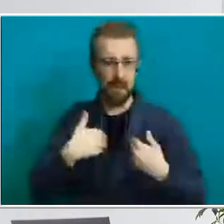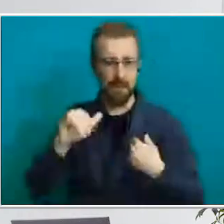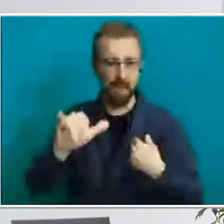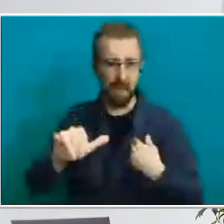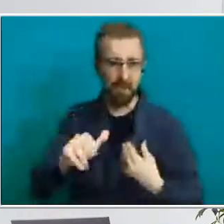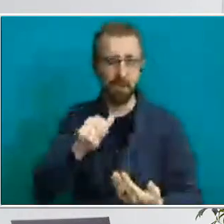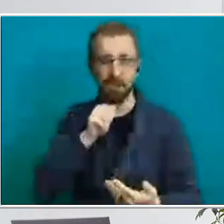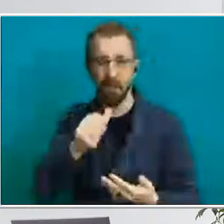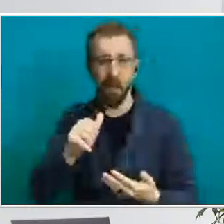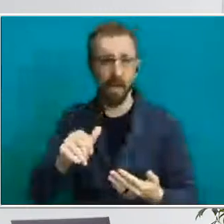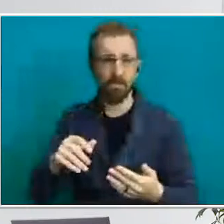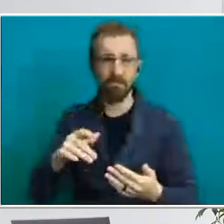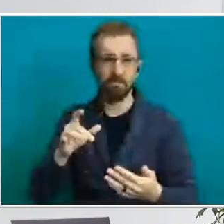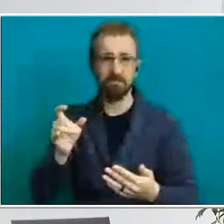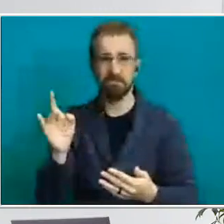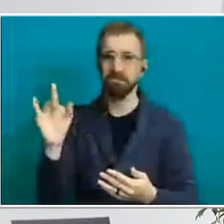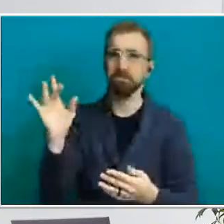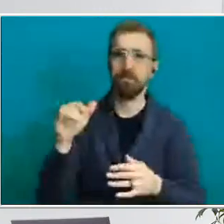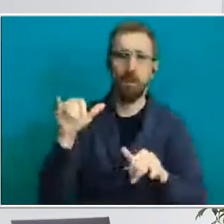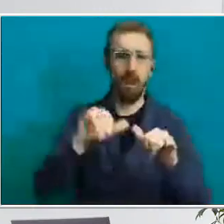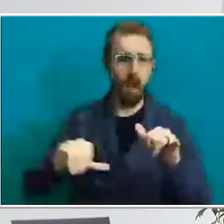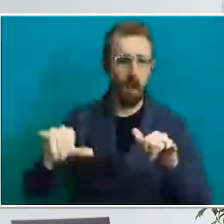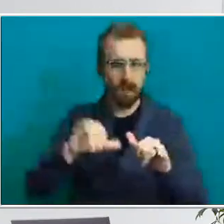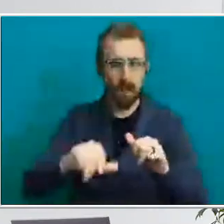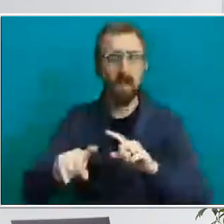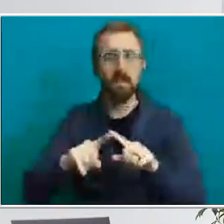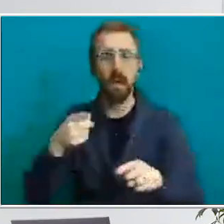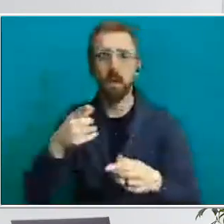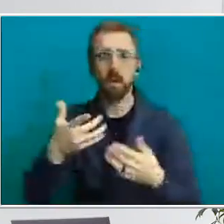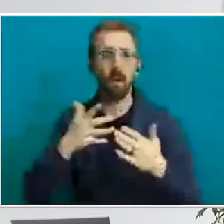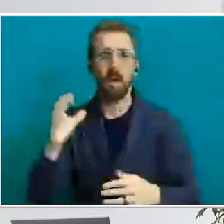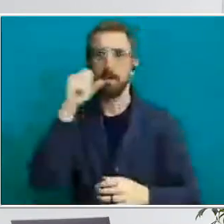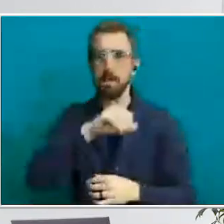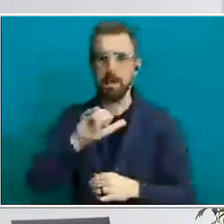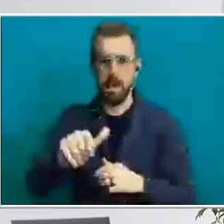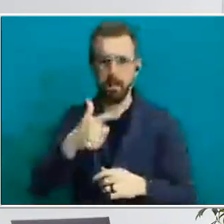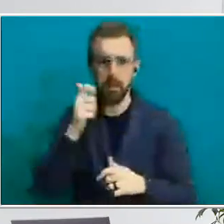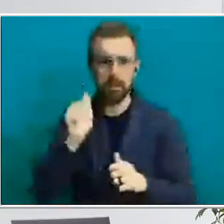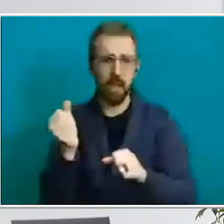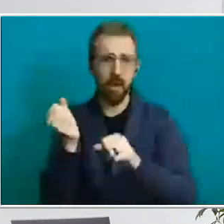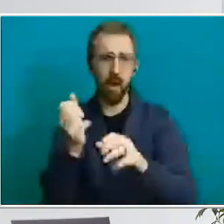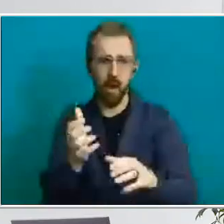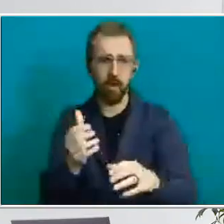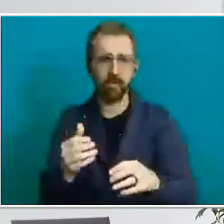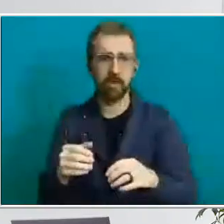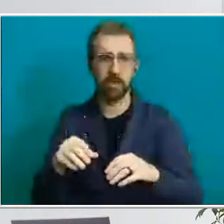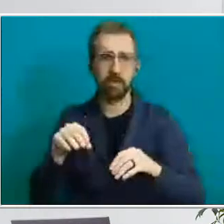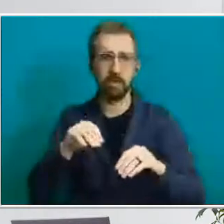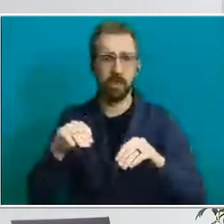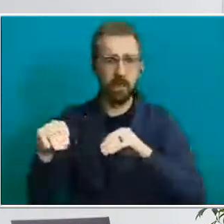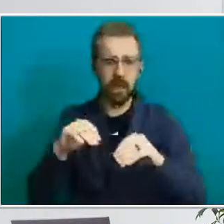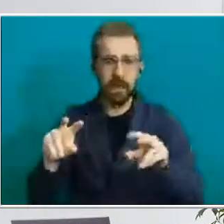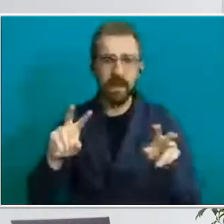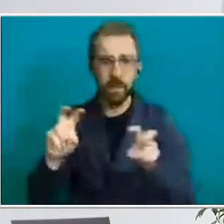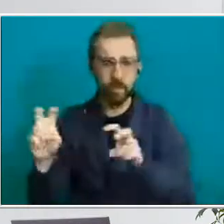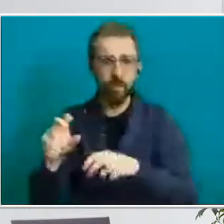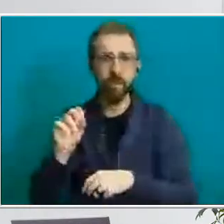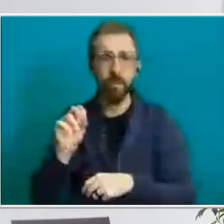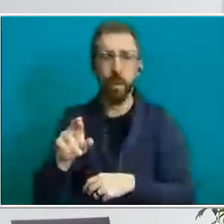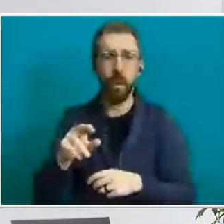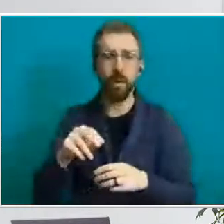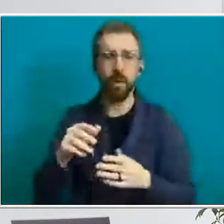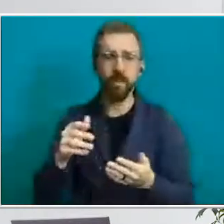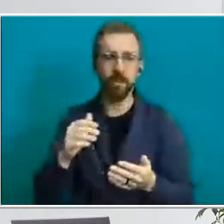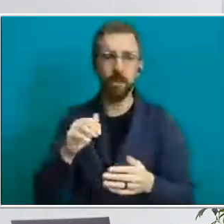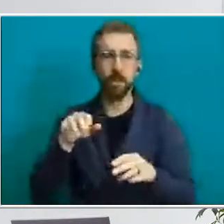completely a very common injury, but something that you don't want to miss because it can cause something that have morbidity for your athlete or your normal person if we don't